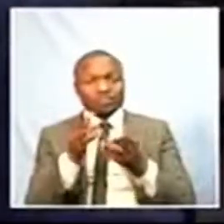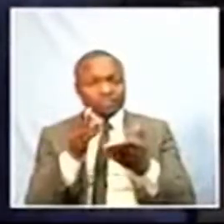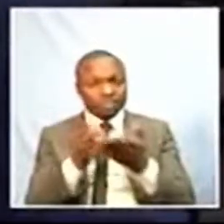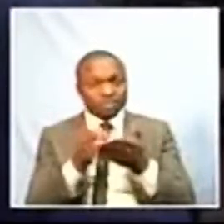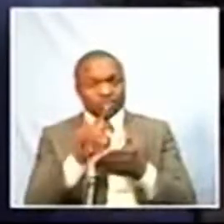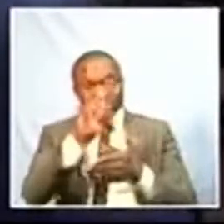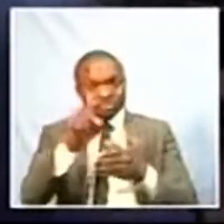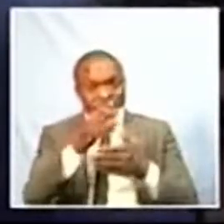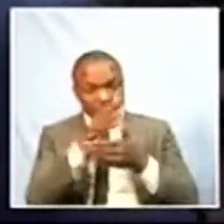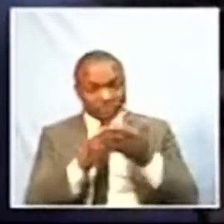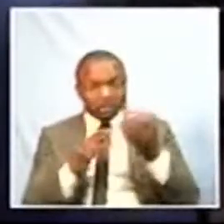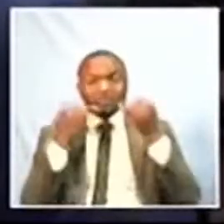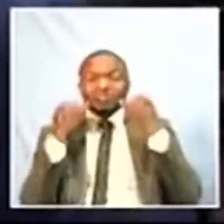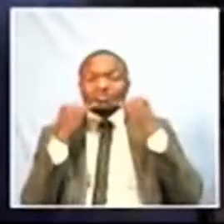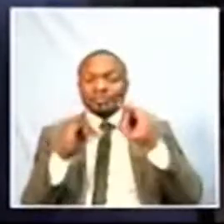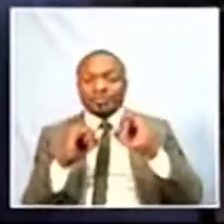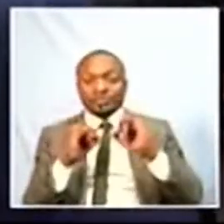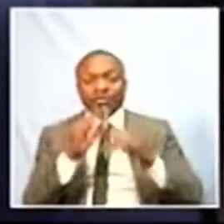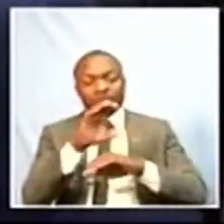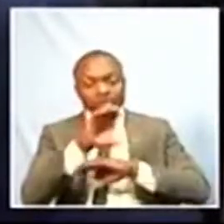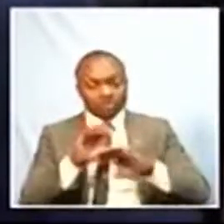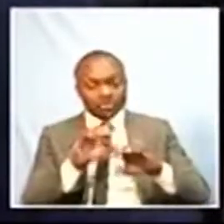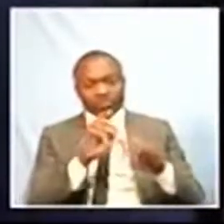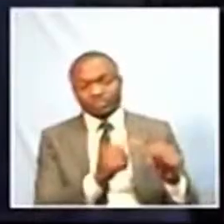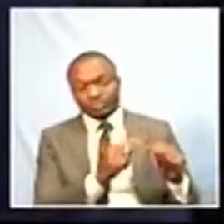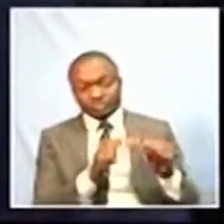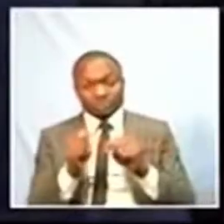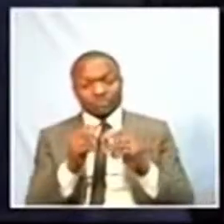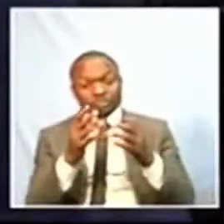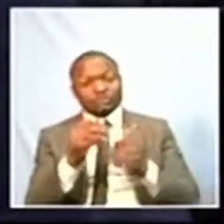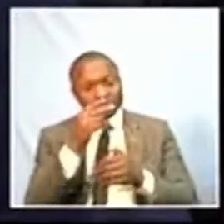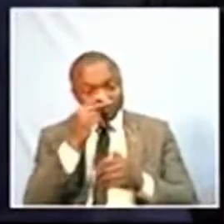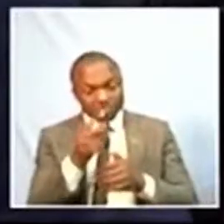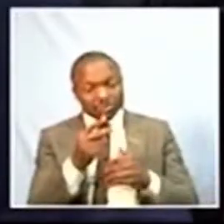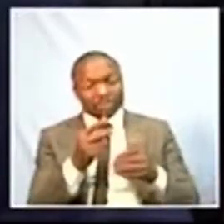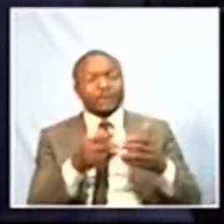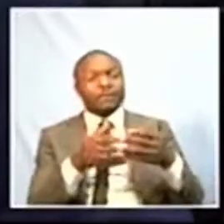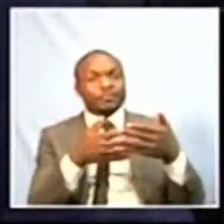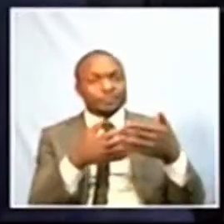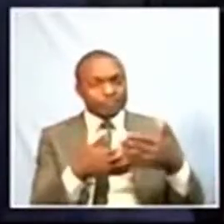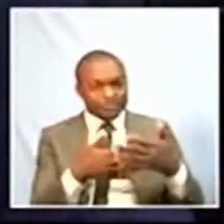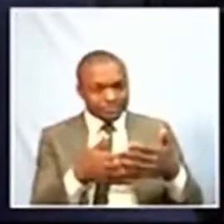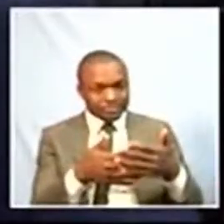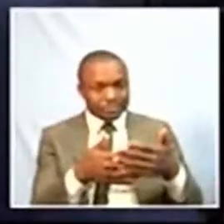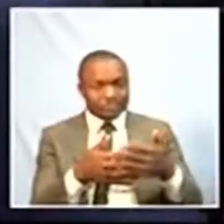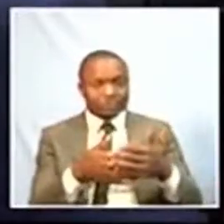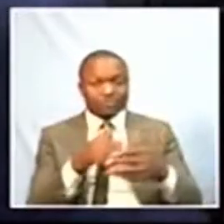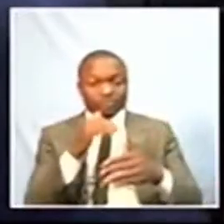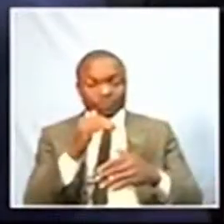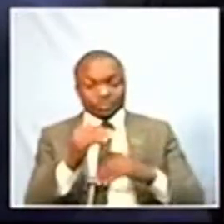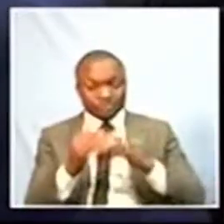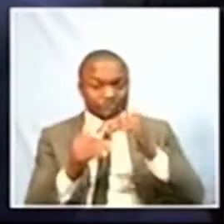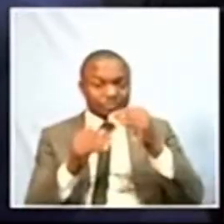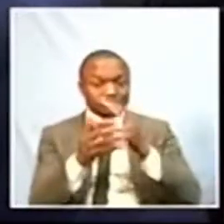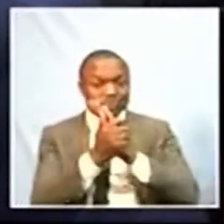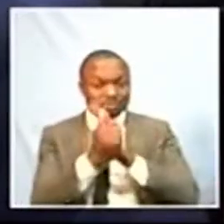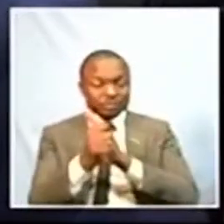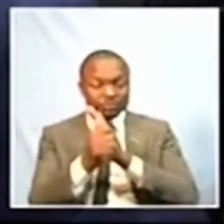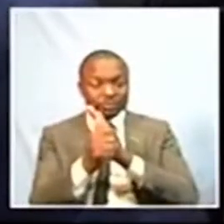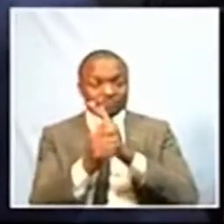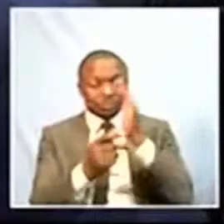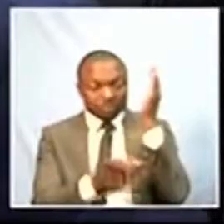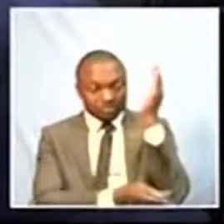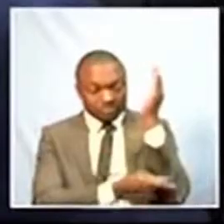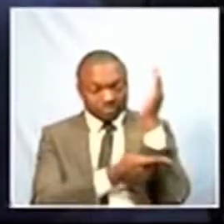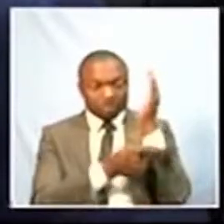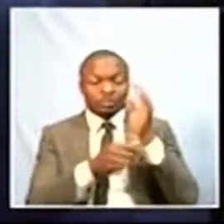that inform that transfer. We wanted to see those documents because the procedure on skills development and secondary